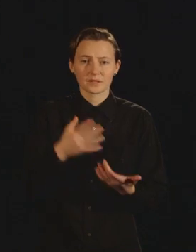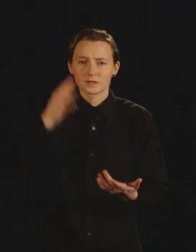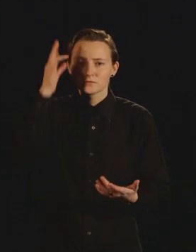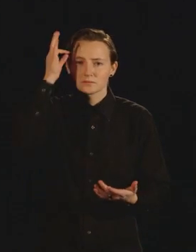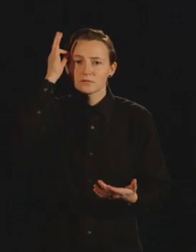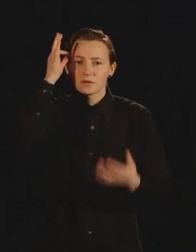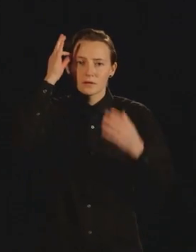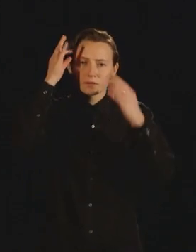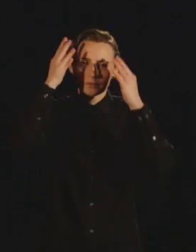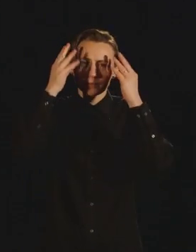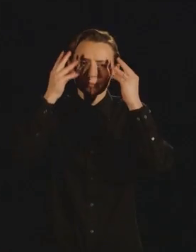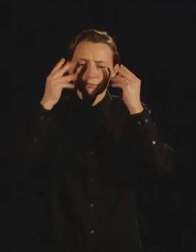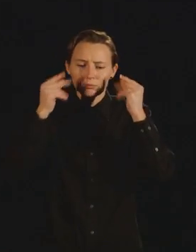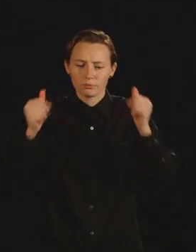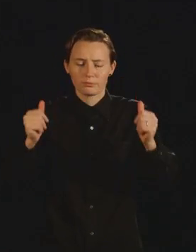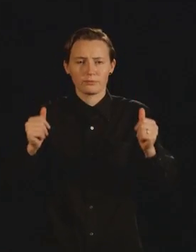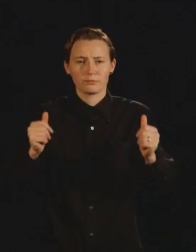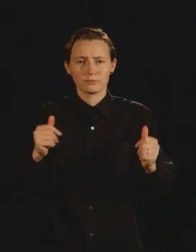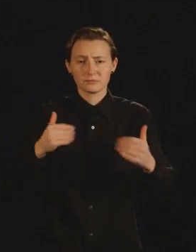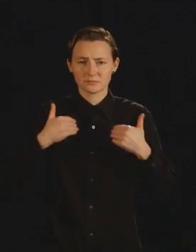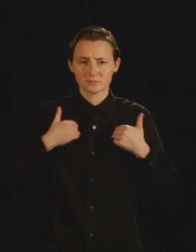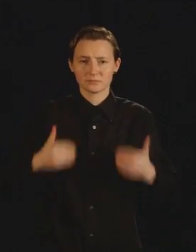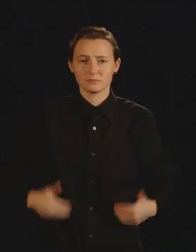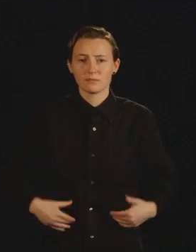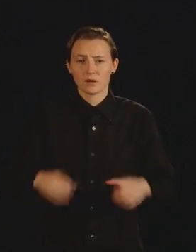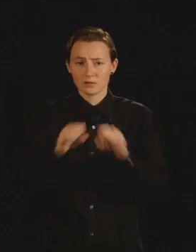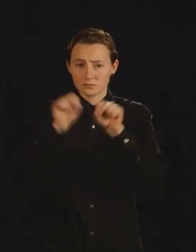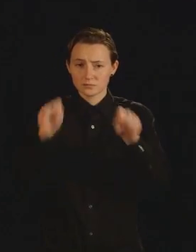system was compromised.